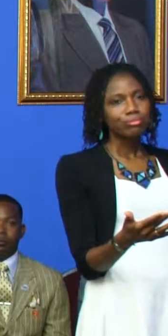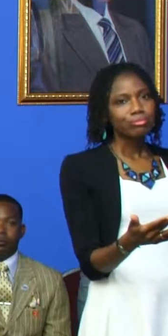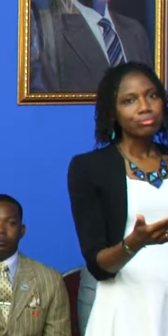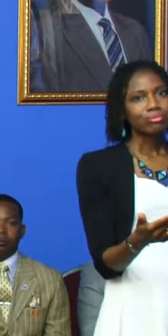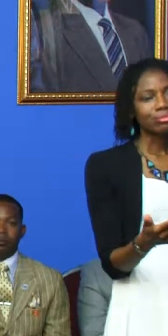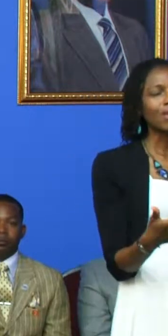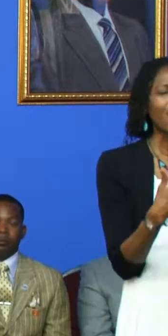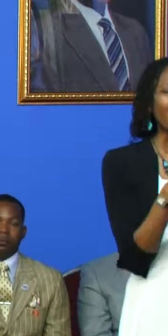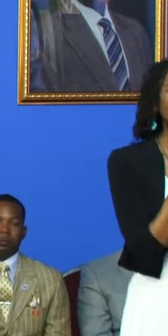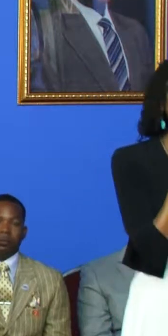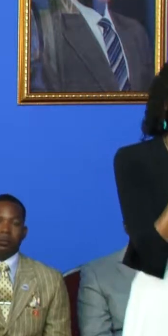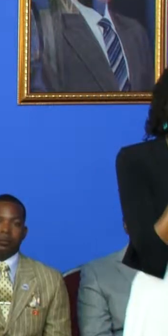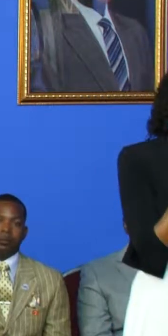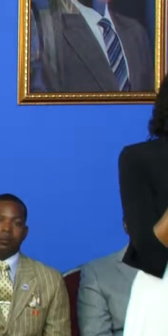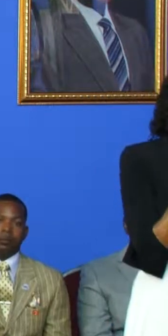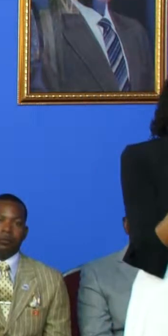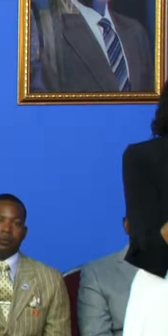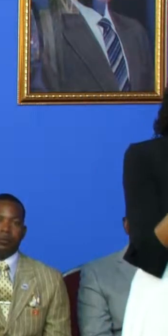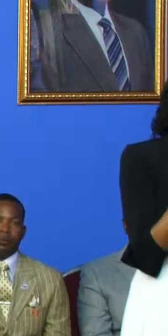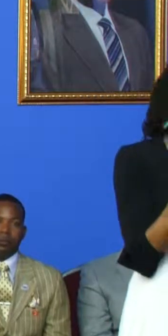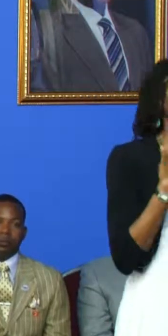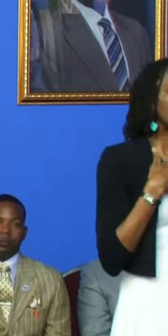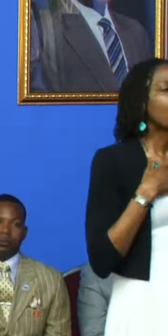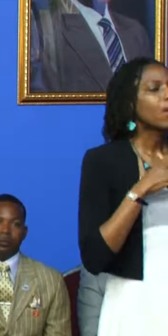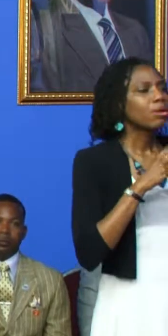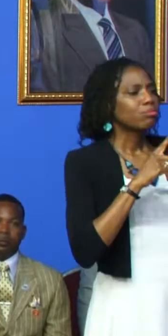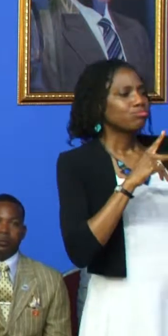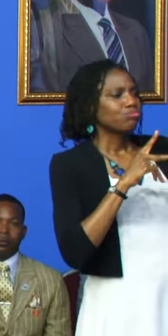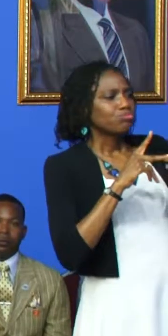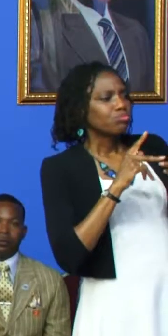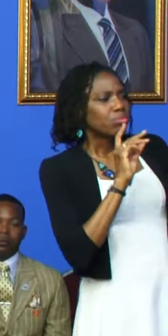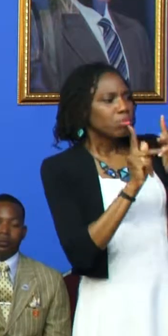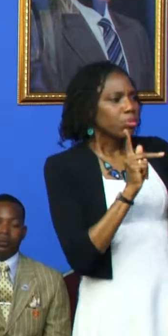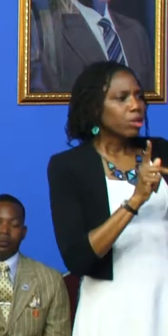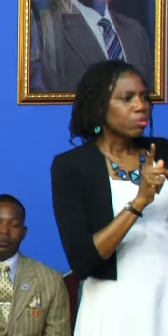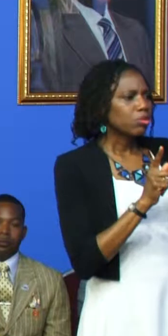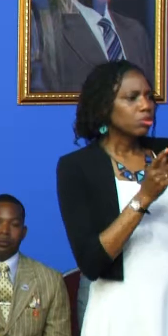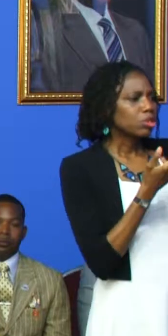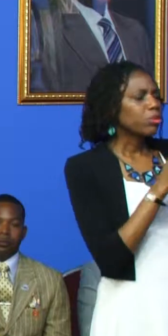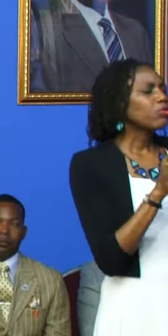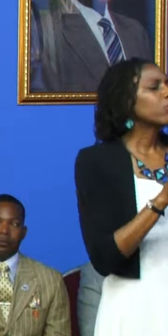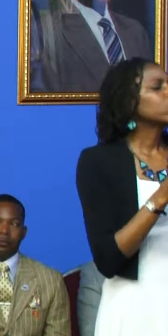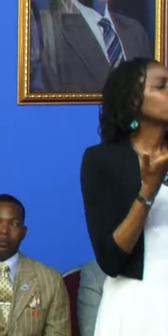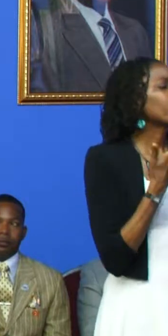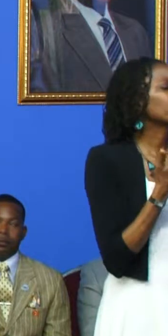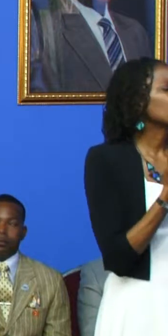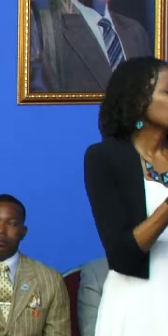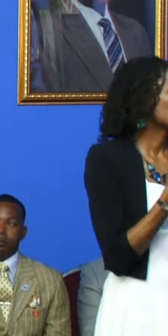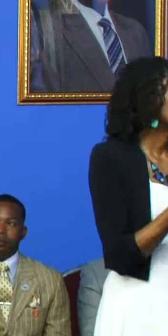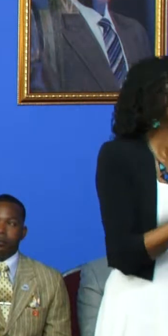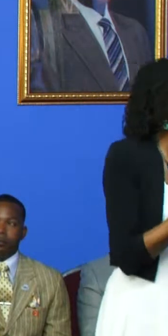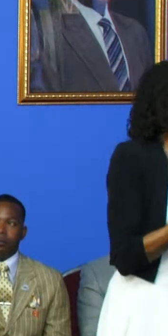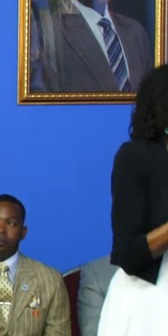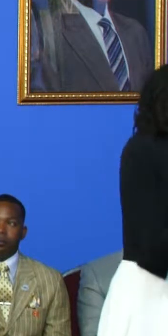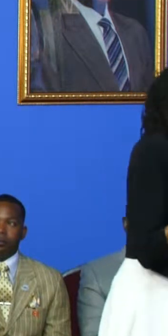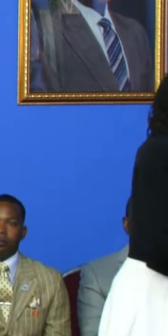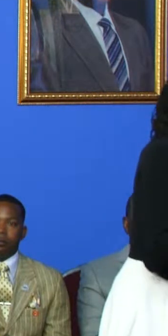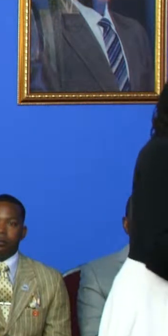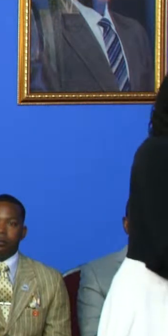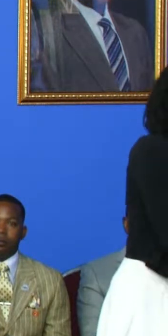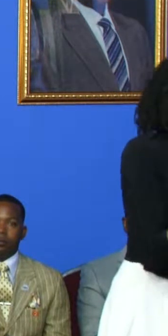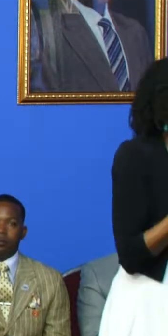I'd really like to get my people free, but if you give me a little daycare program,